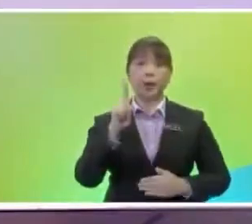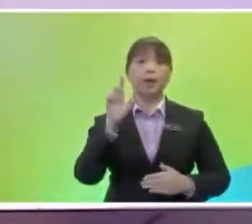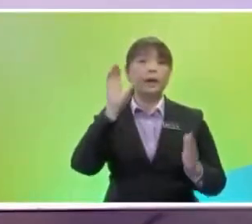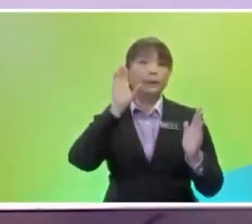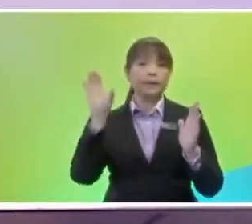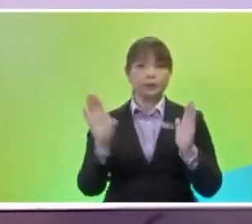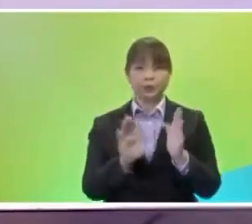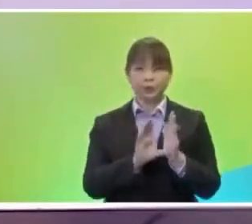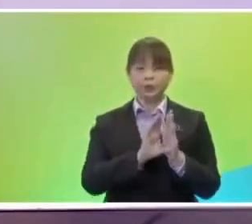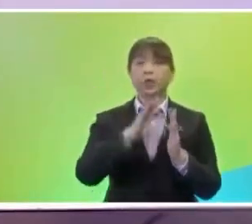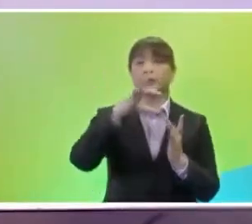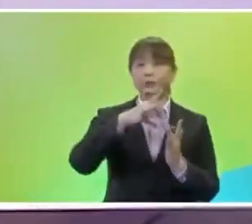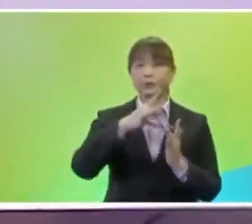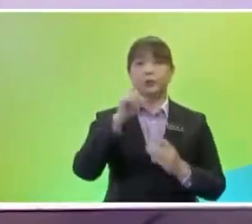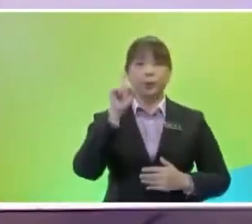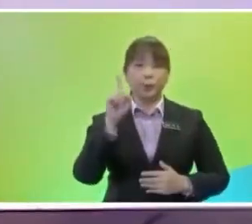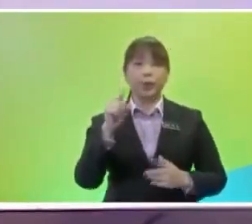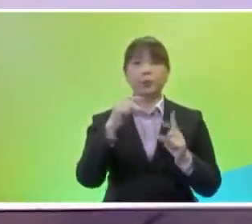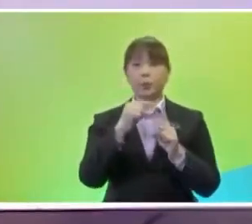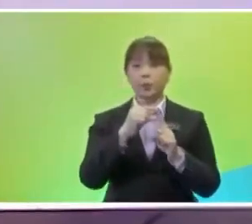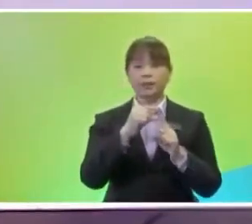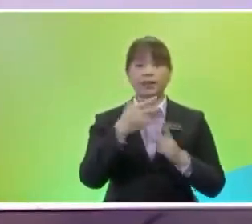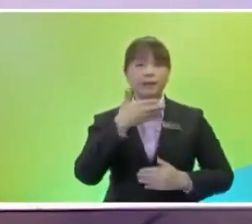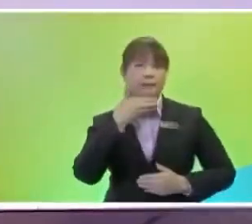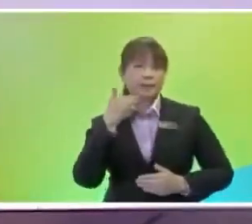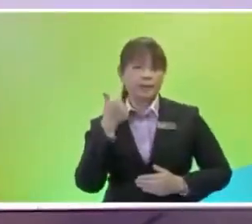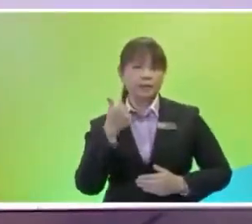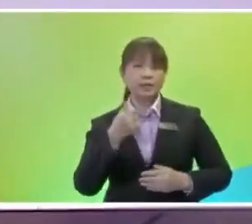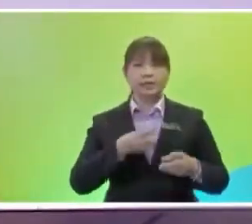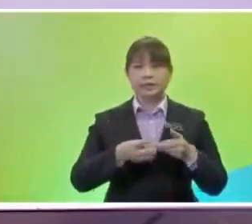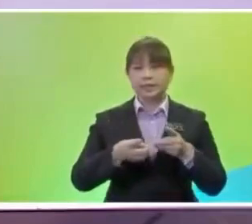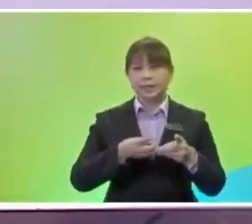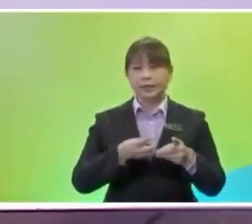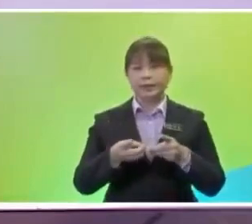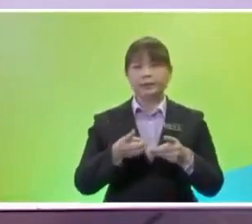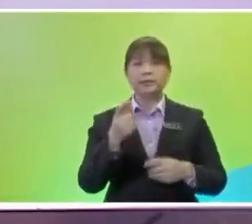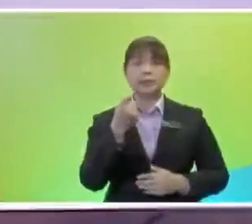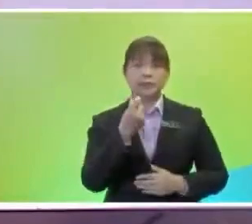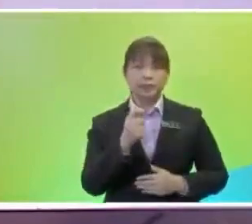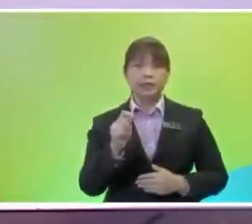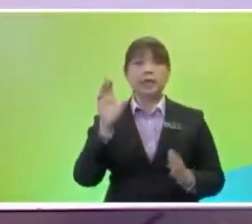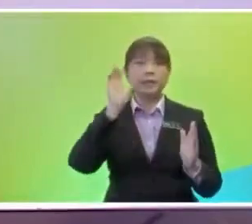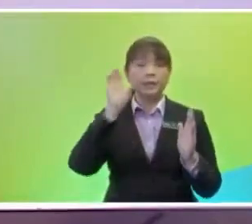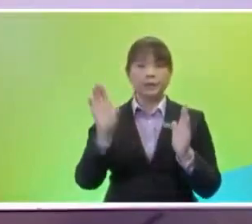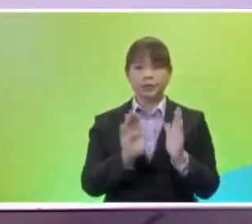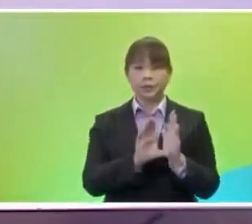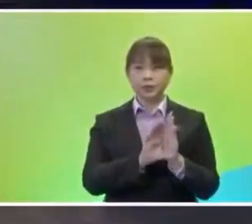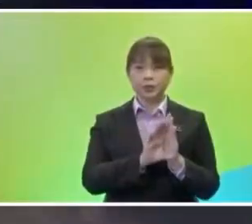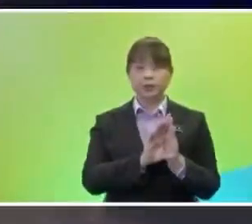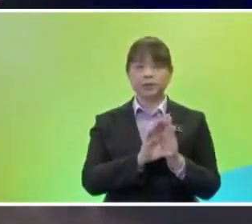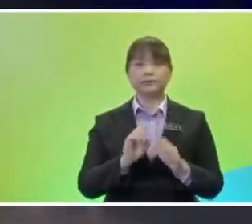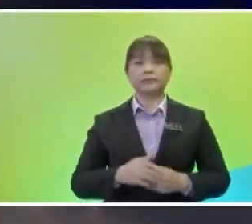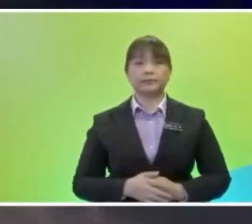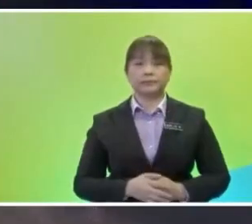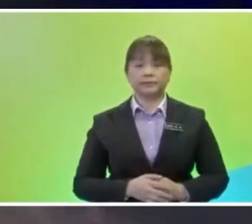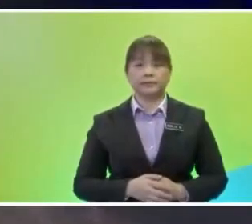choose one word that best describe the picture. Mm-hmm. The pictures are actually my best holiday experiences. Your own.